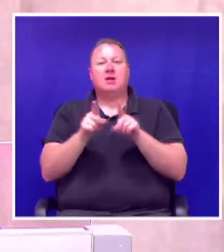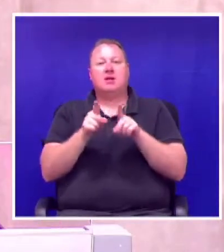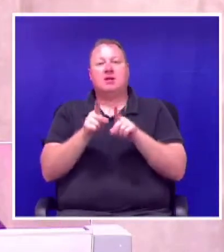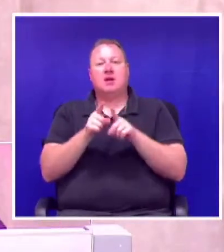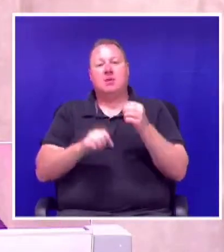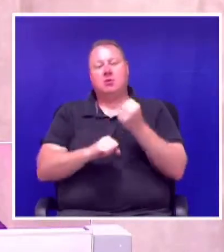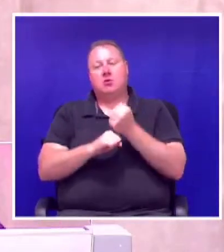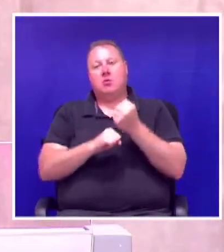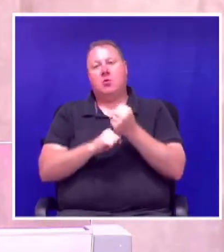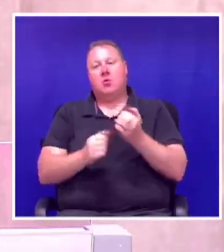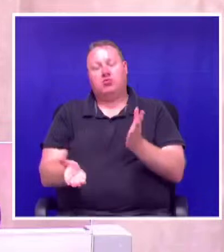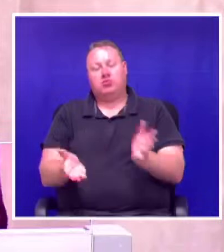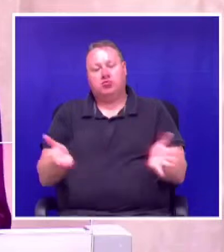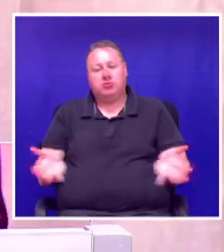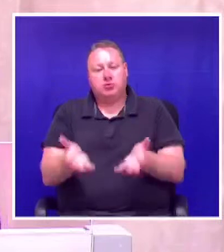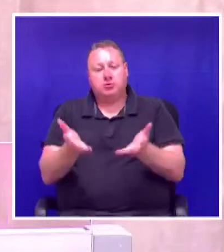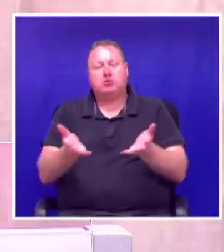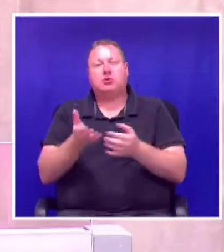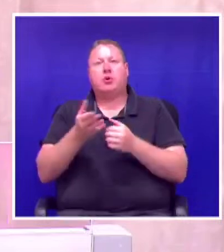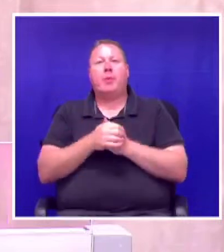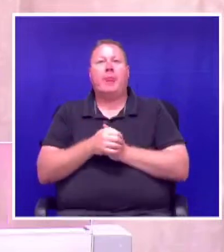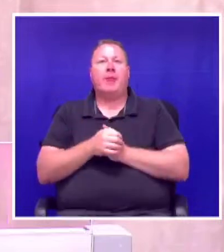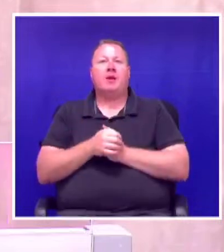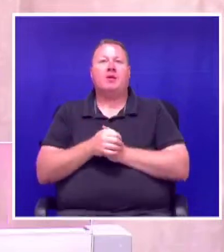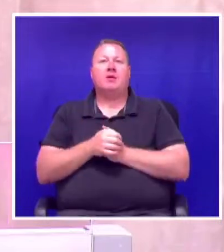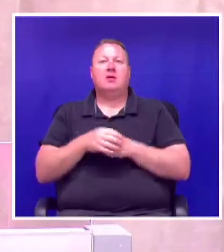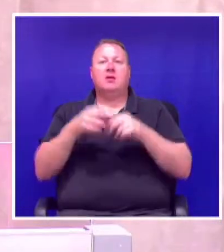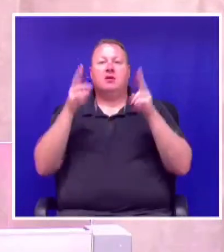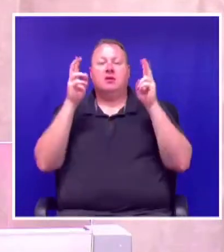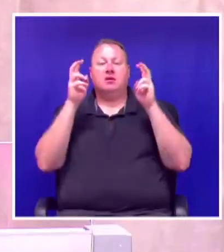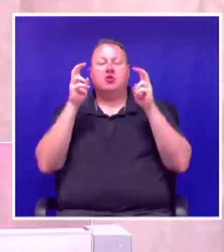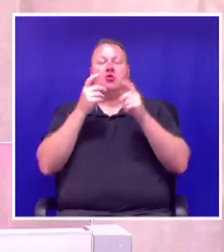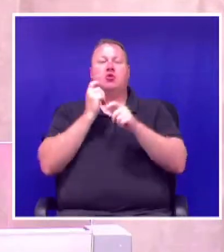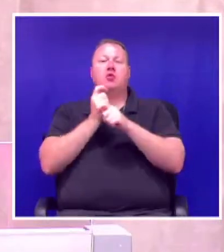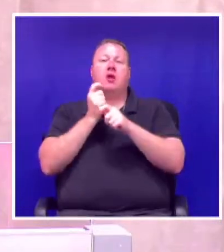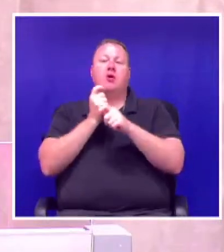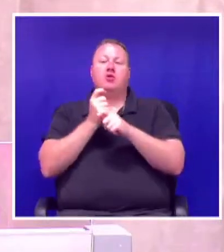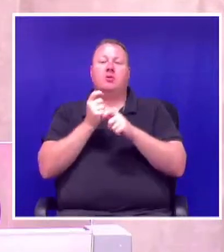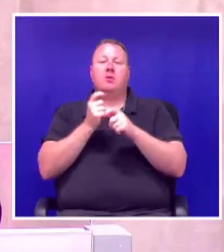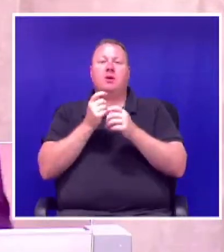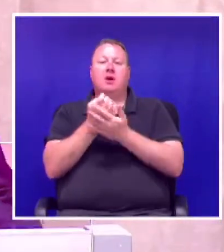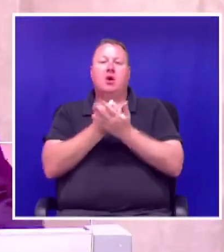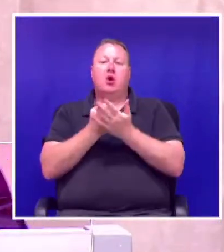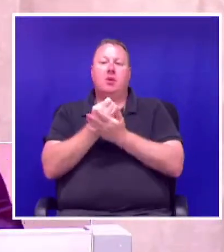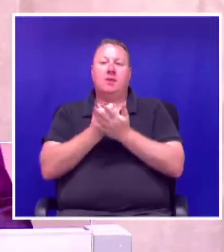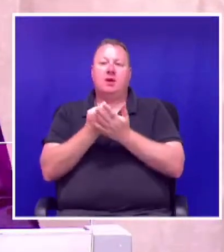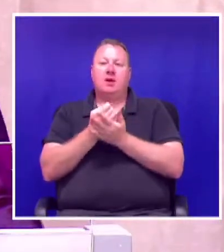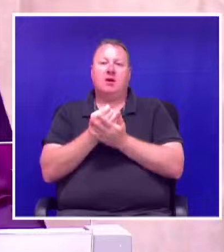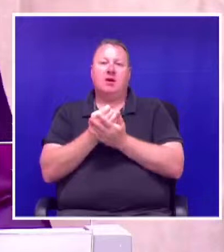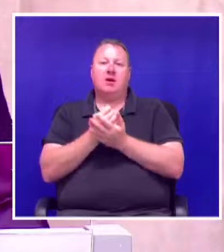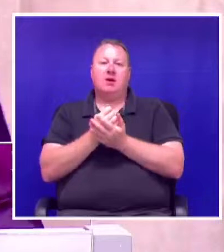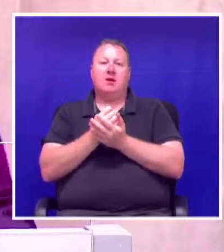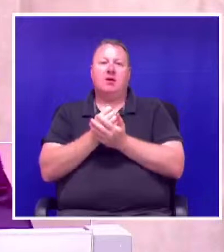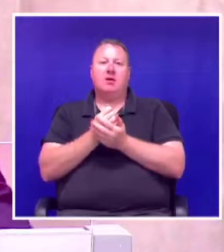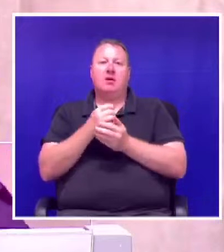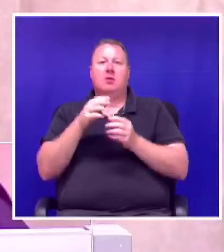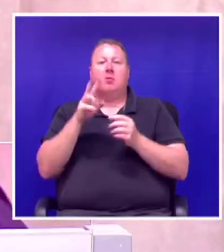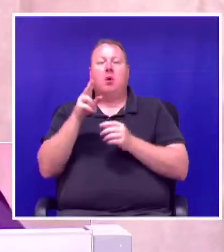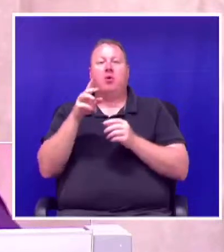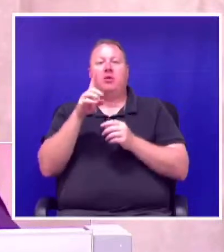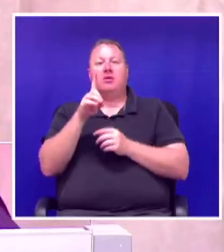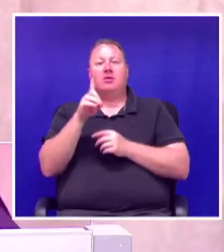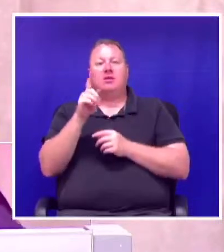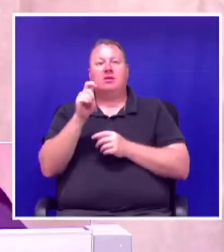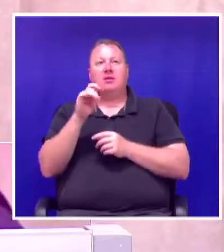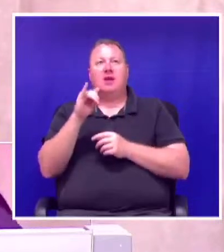them. So the issue of township economy is something that both DTIC and